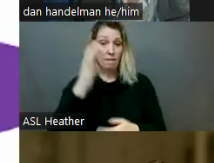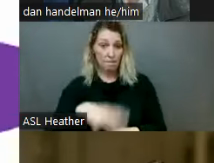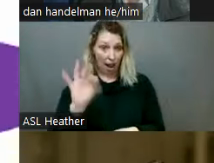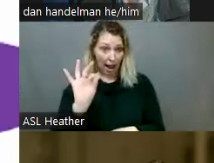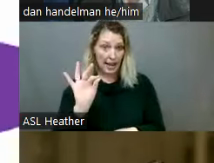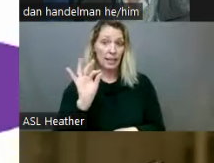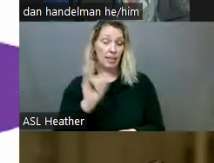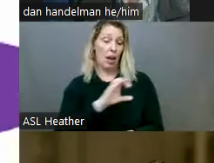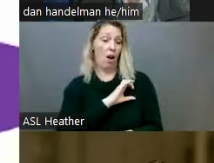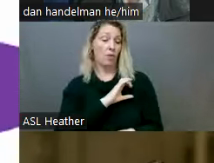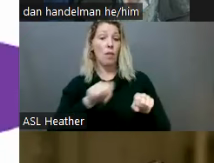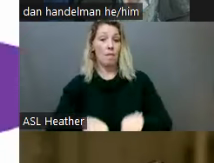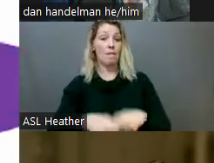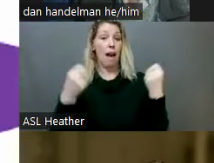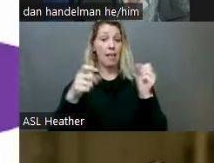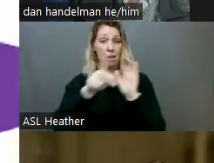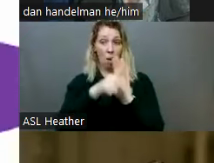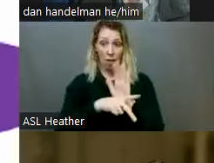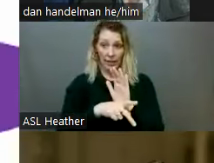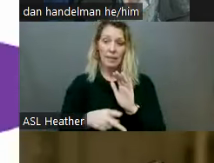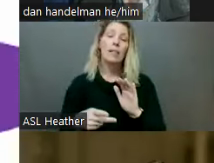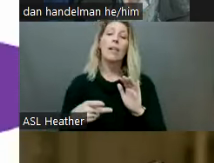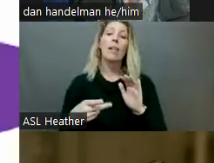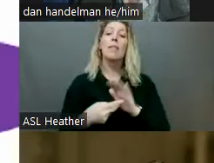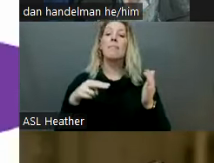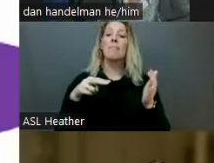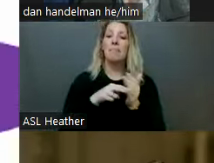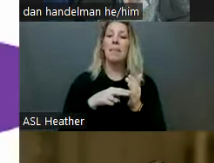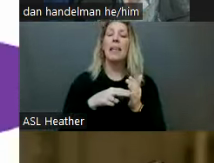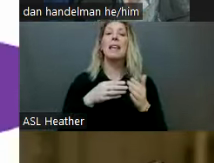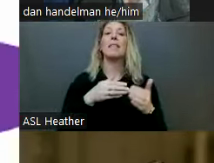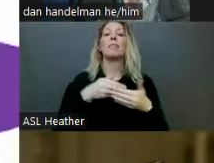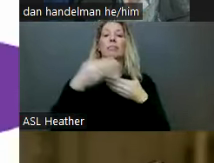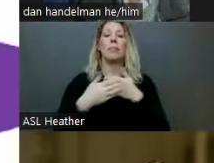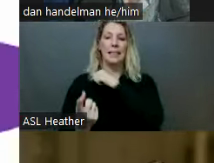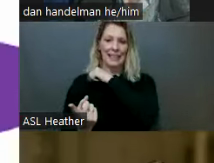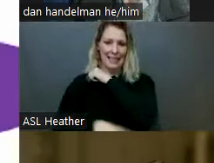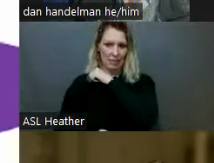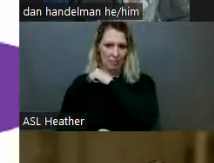the officer violated policy, it leads to the discipline process.